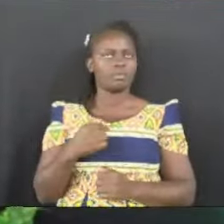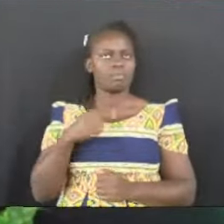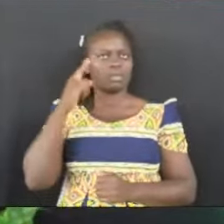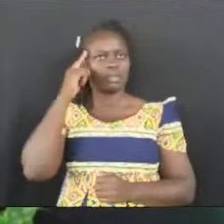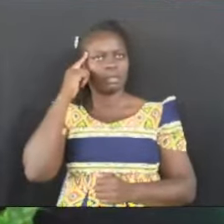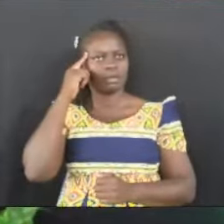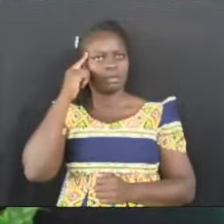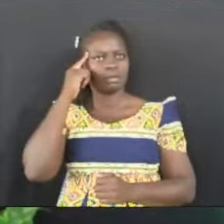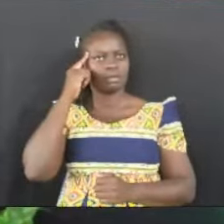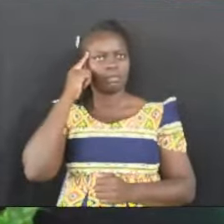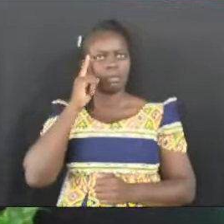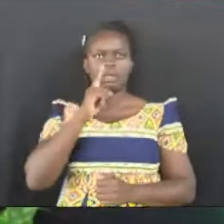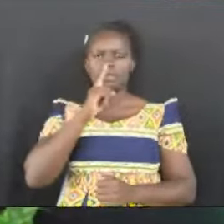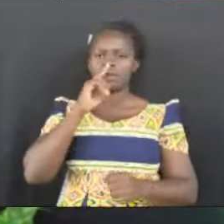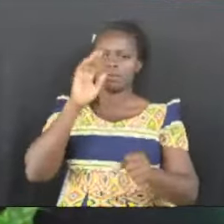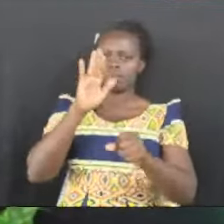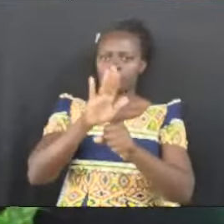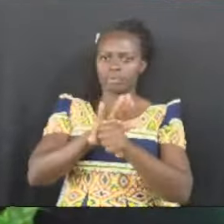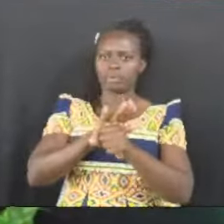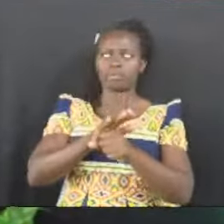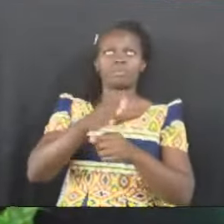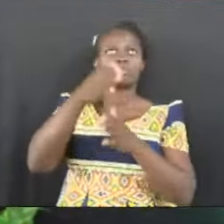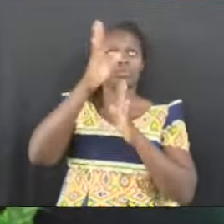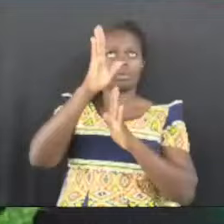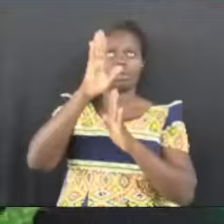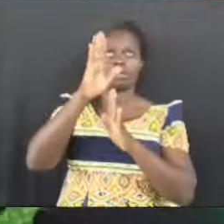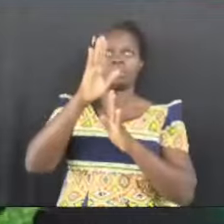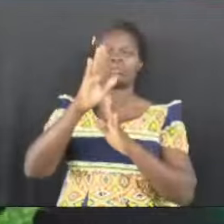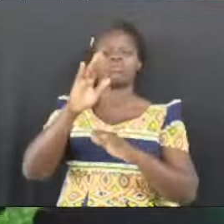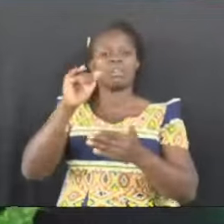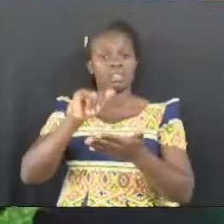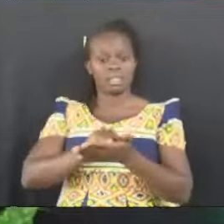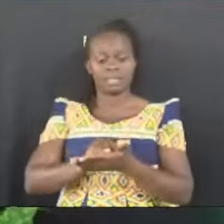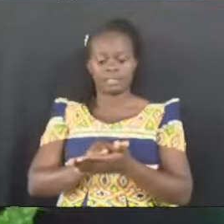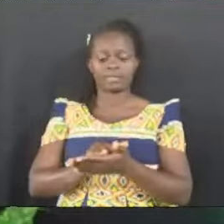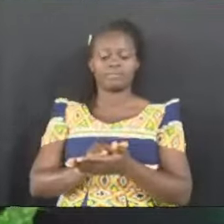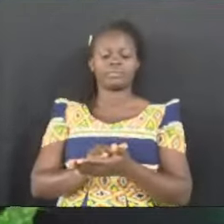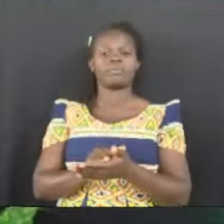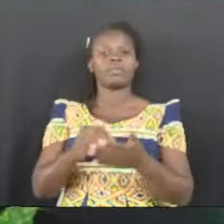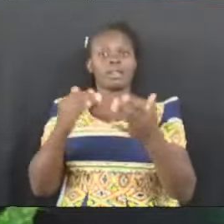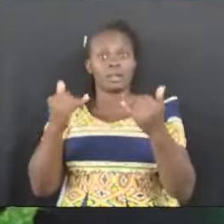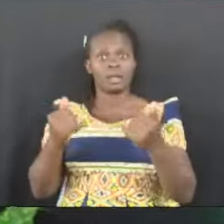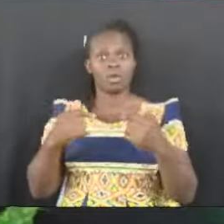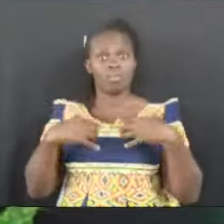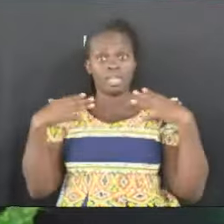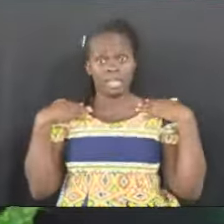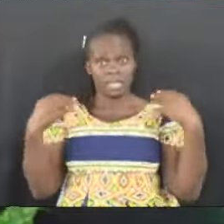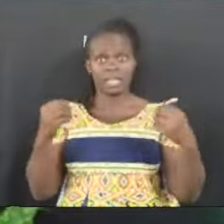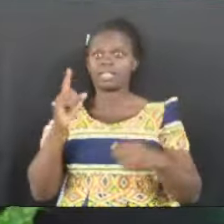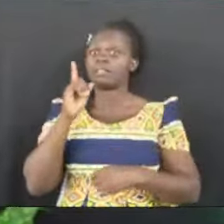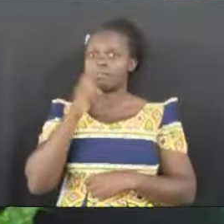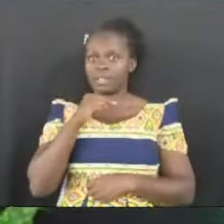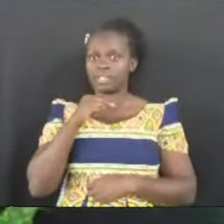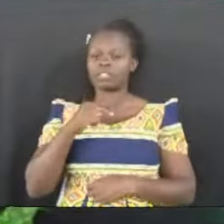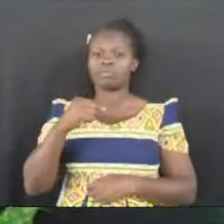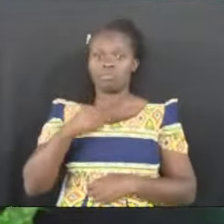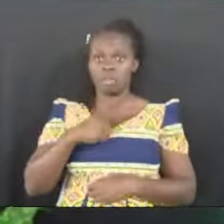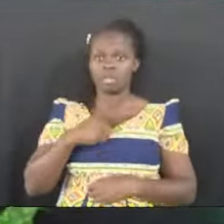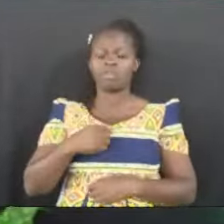that since he gave me an extension of life, that I will spend every